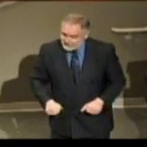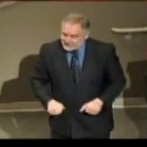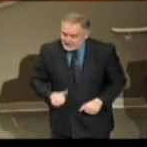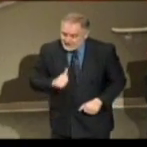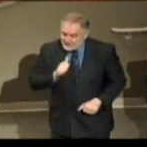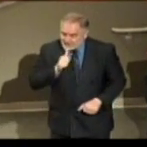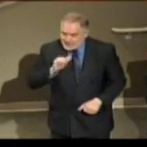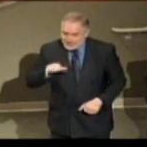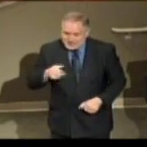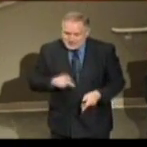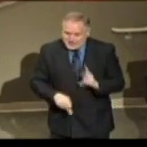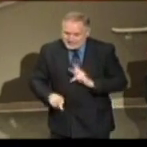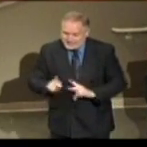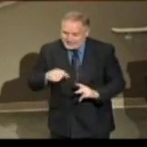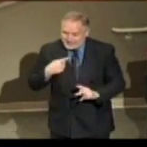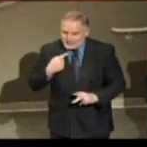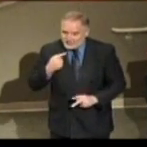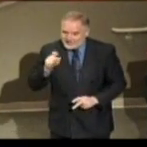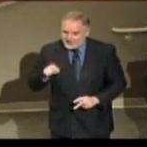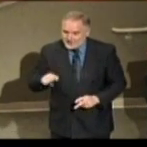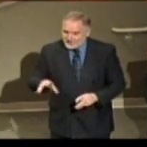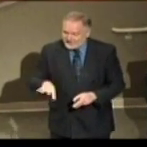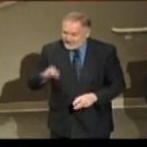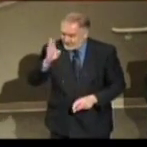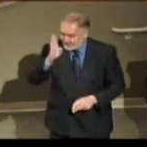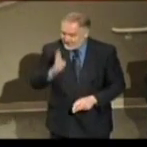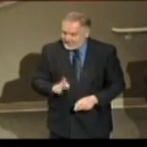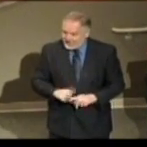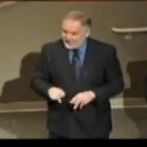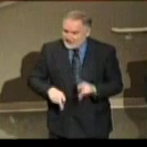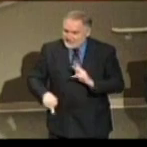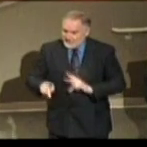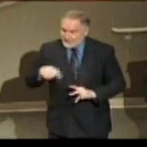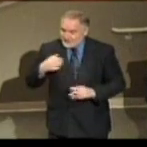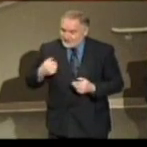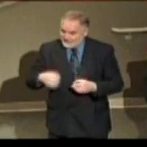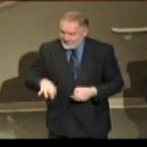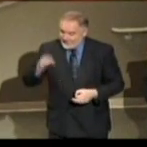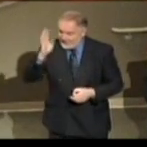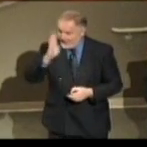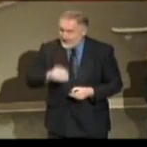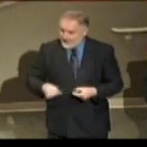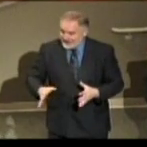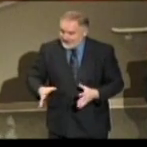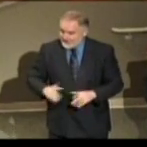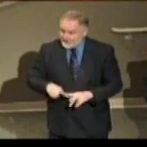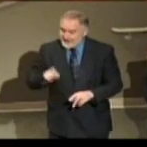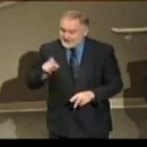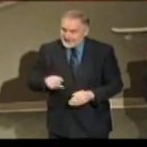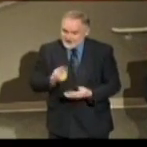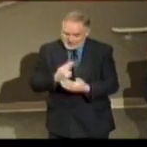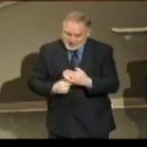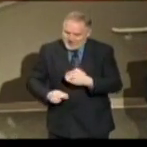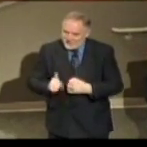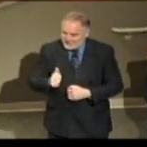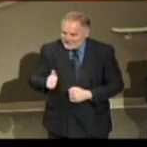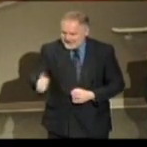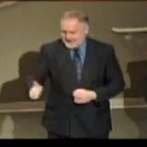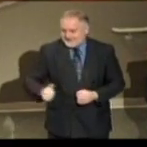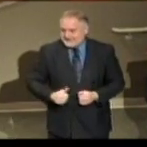just people who needed to find God, but people who had found him, who needed to humble